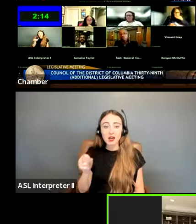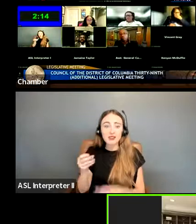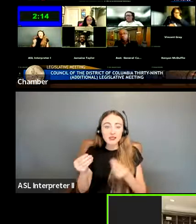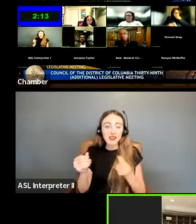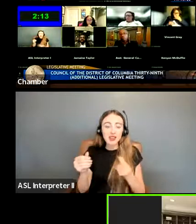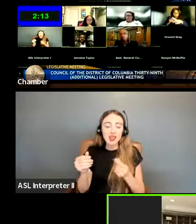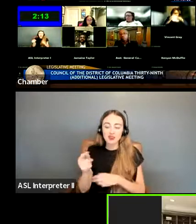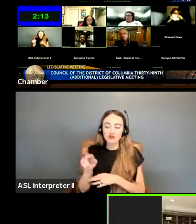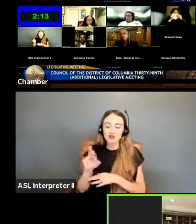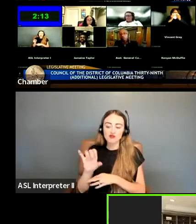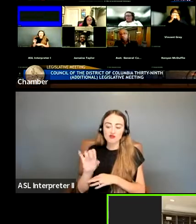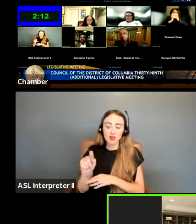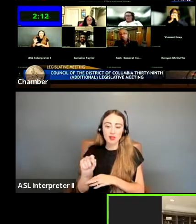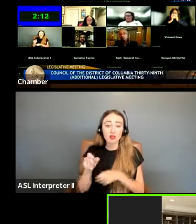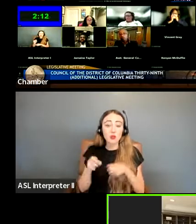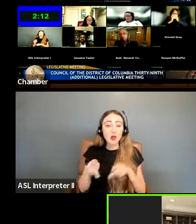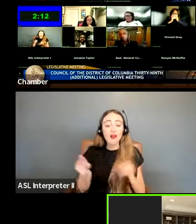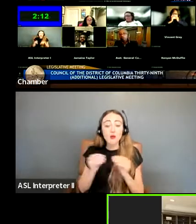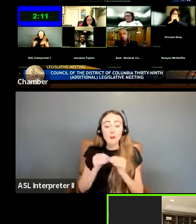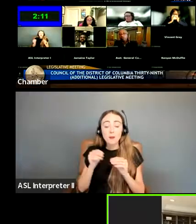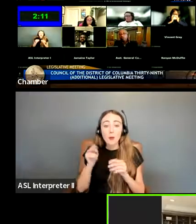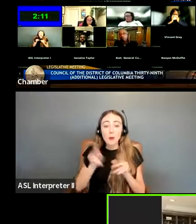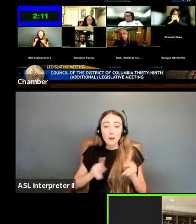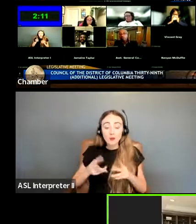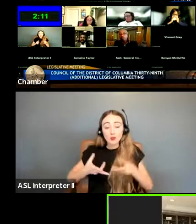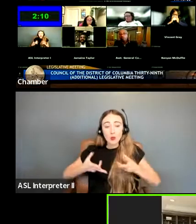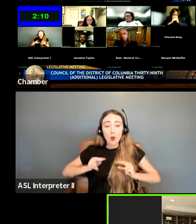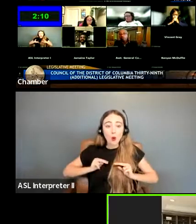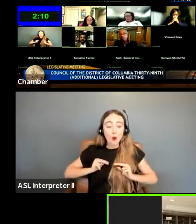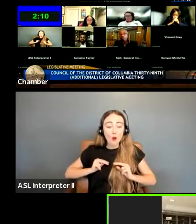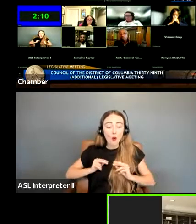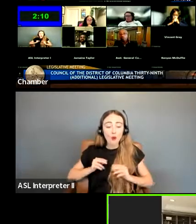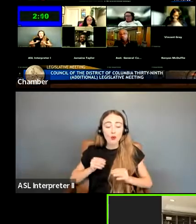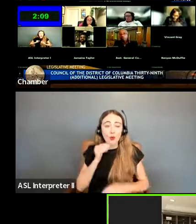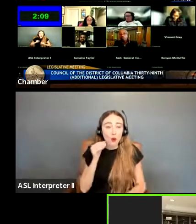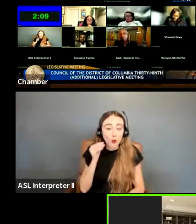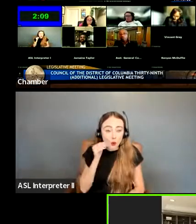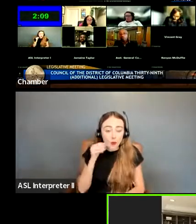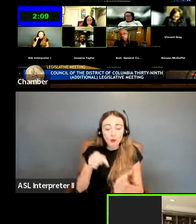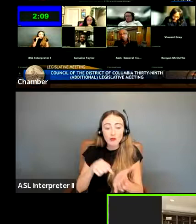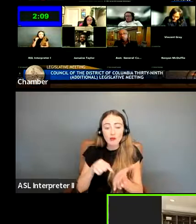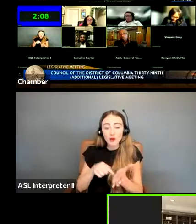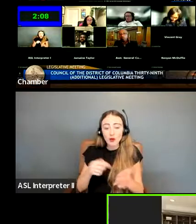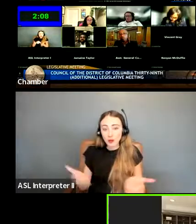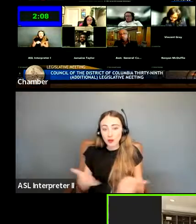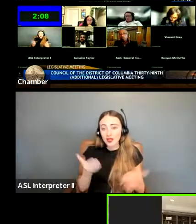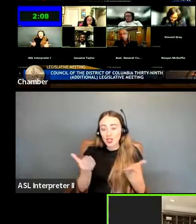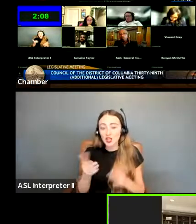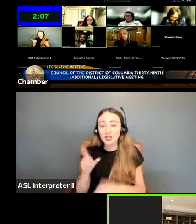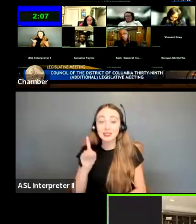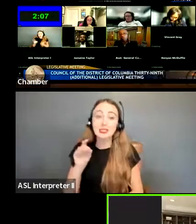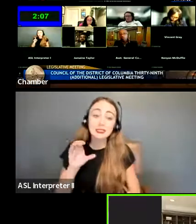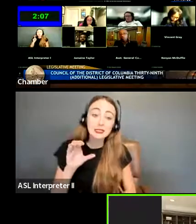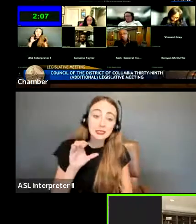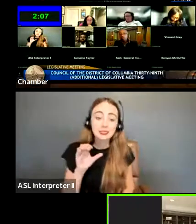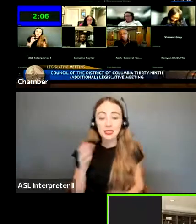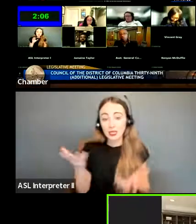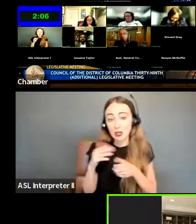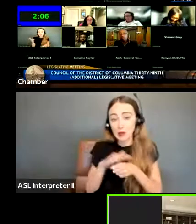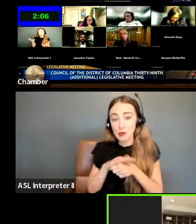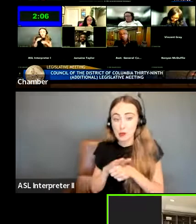allow for more people to own homes that are affordability rates here in the district and here in Ward